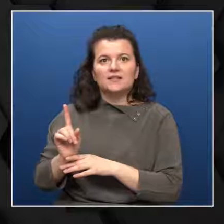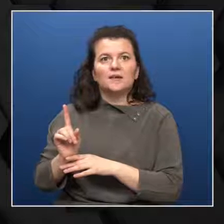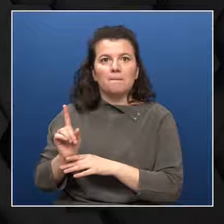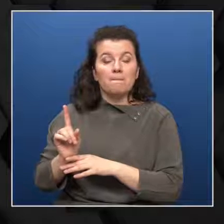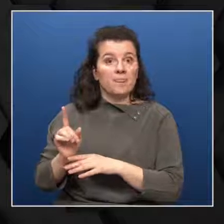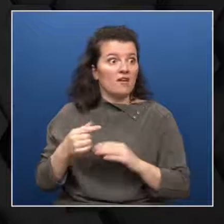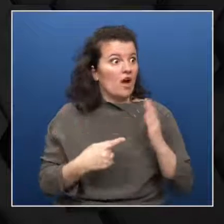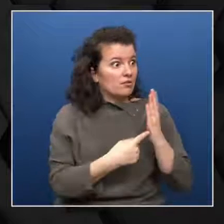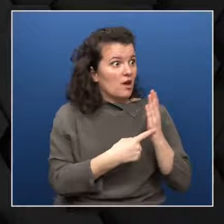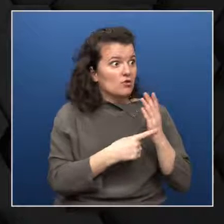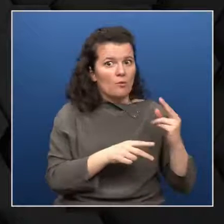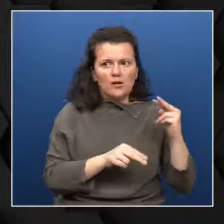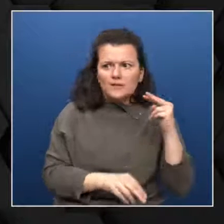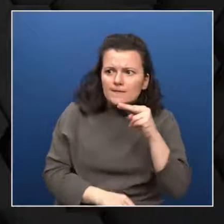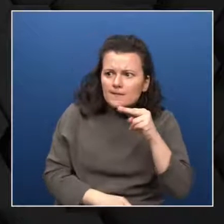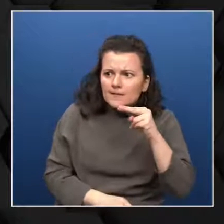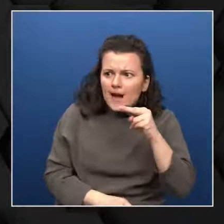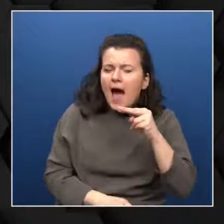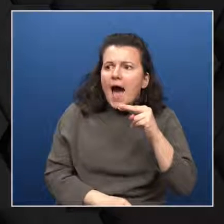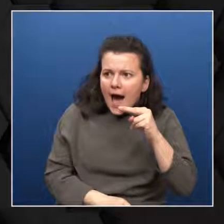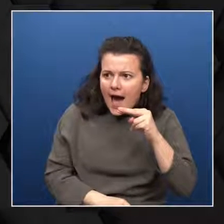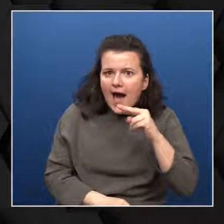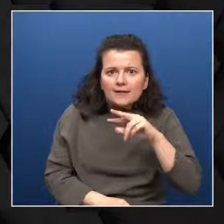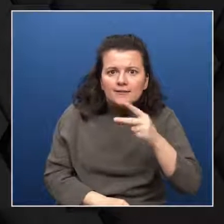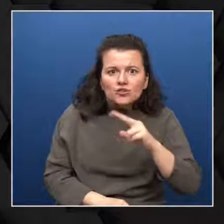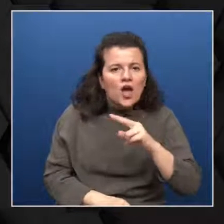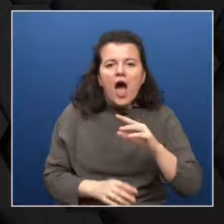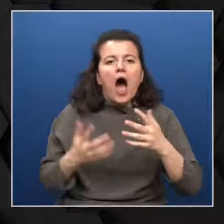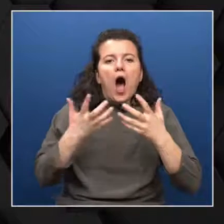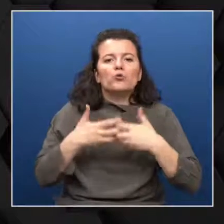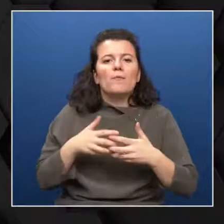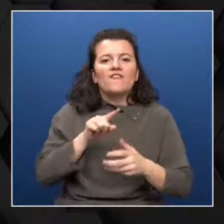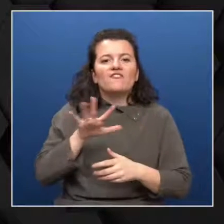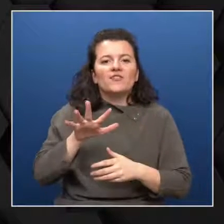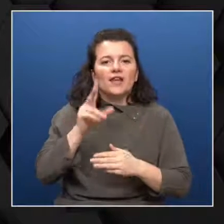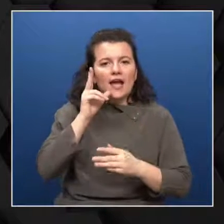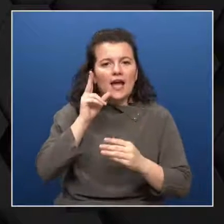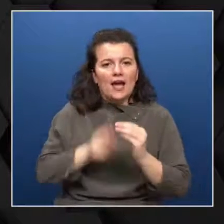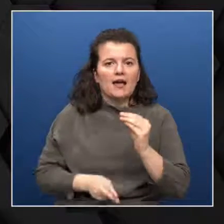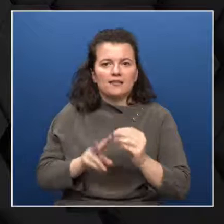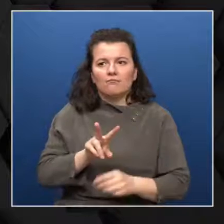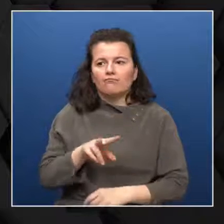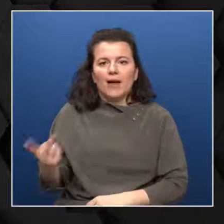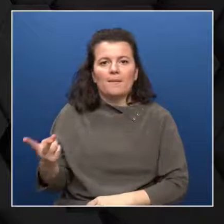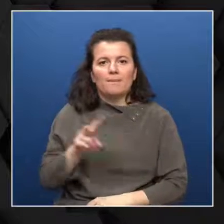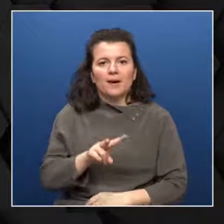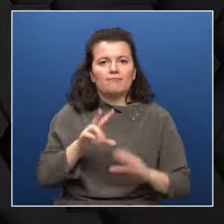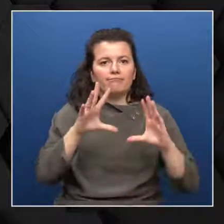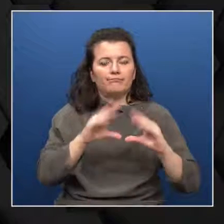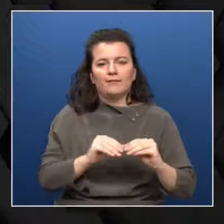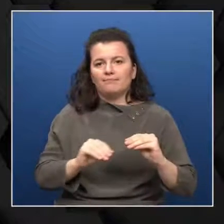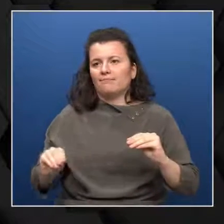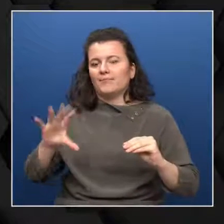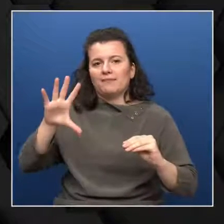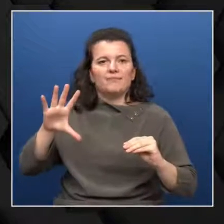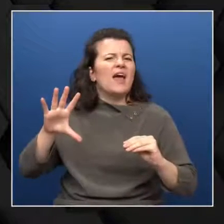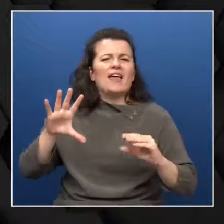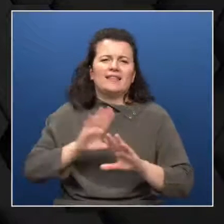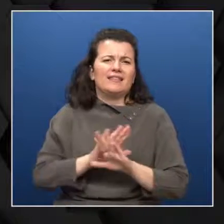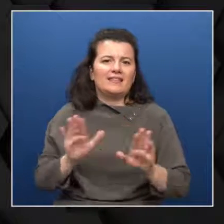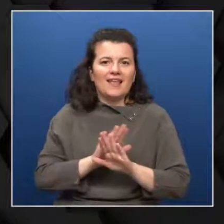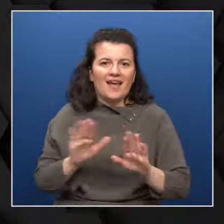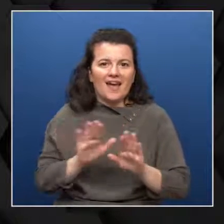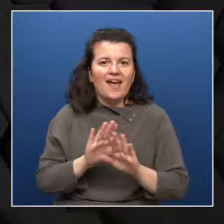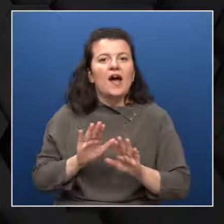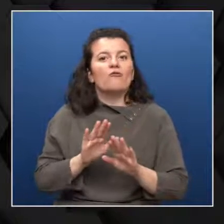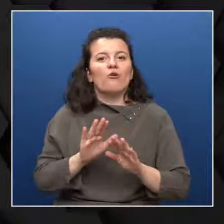it. So because you can't make it like automatically, like 15 minutes, we're going to switch and put an AI to it. That's not